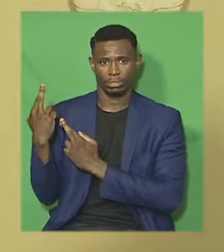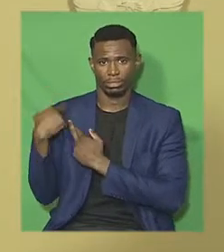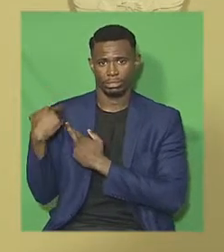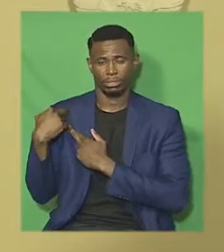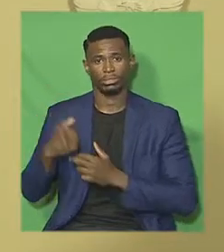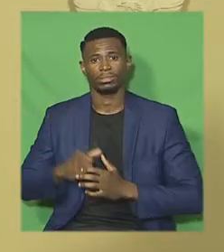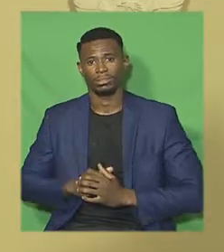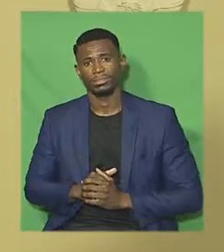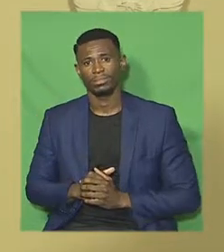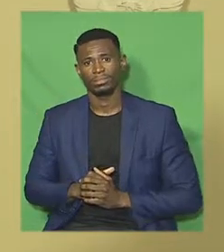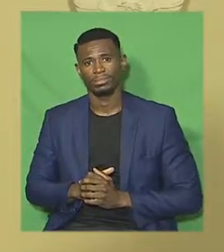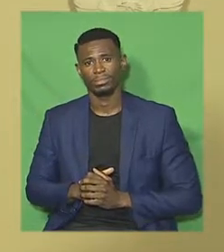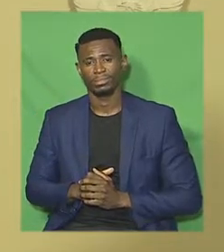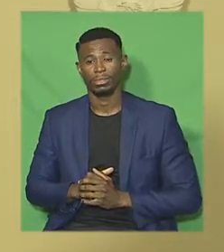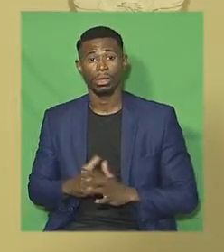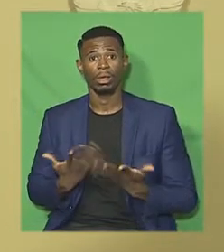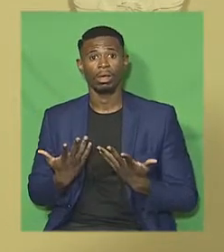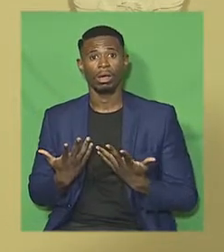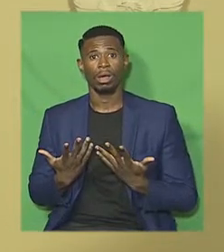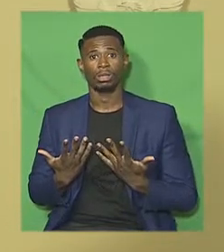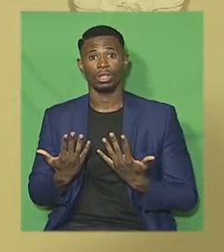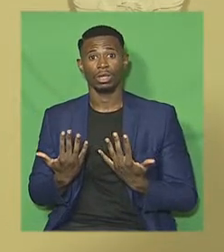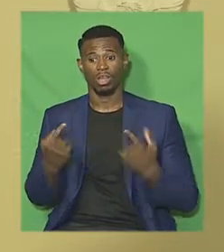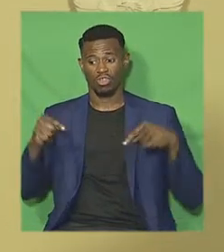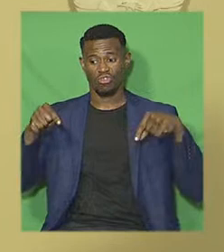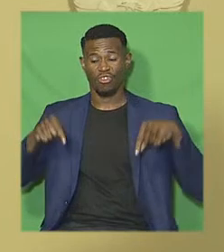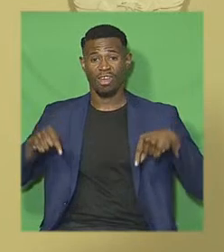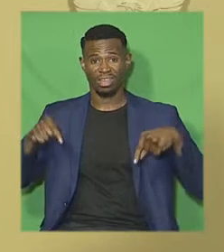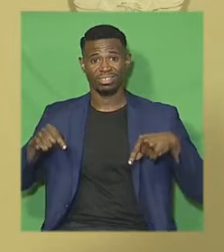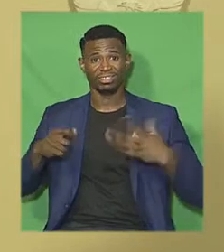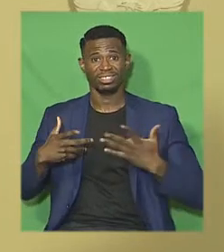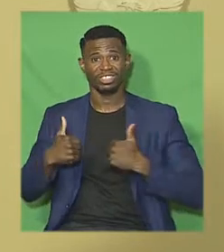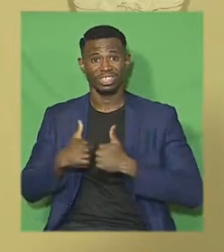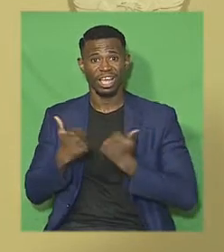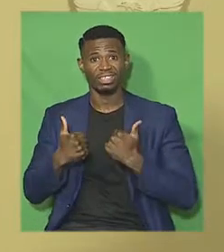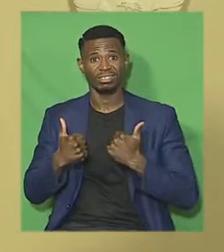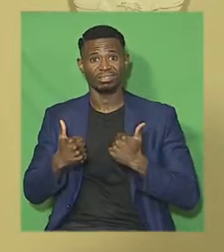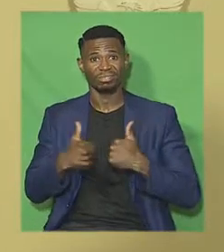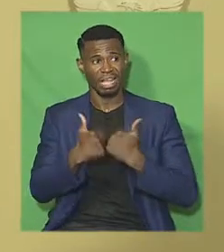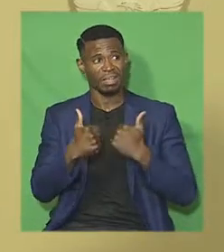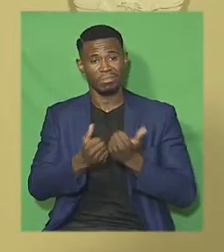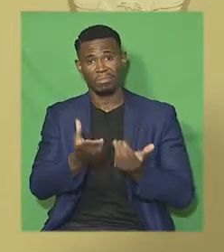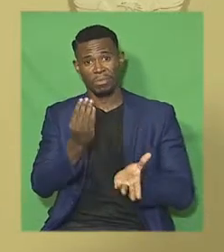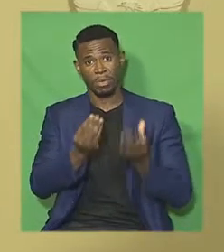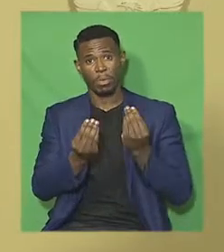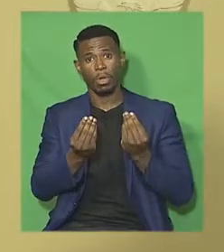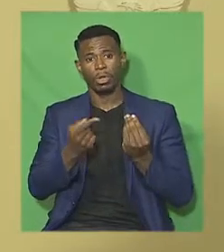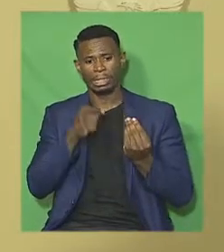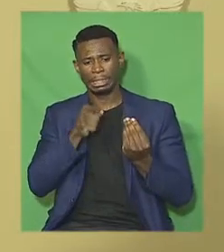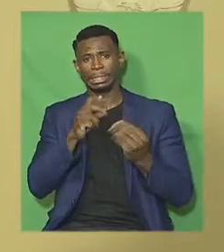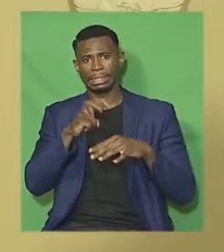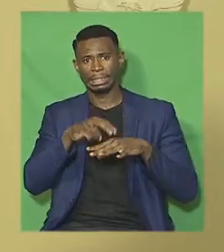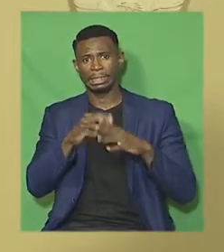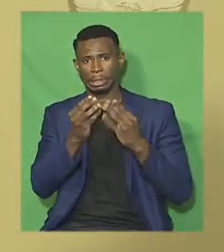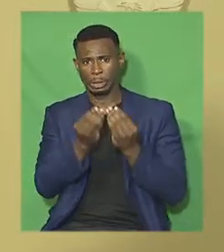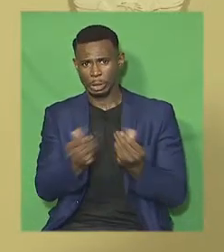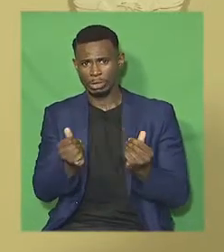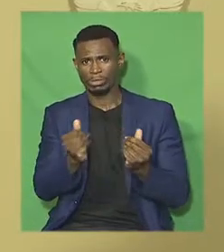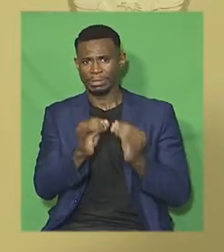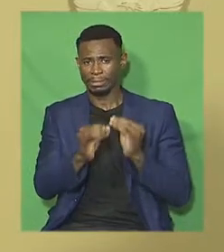In the course of attending to current challenges, we are establishing 2 new